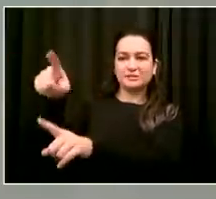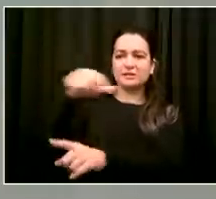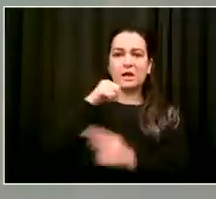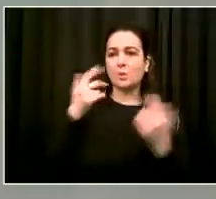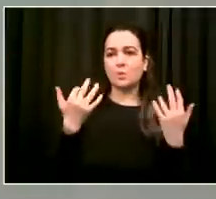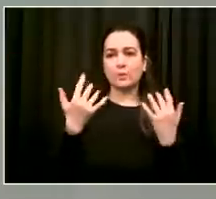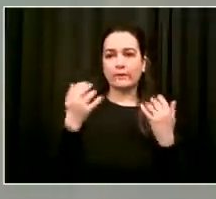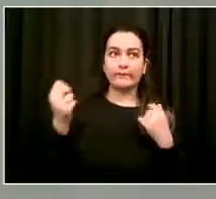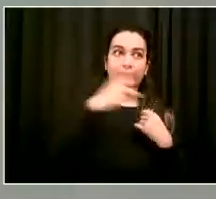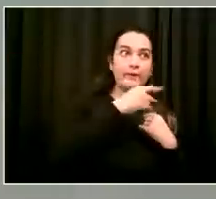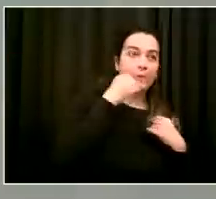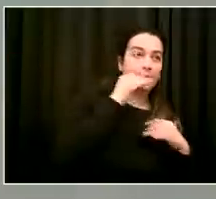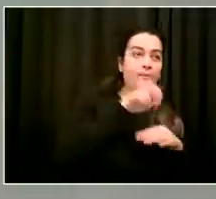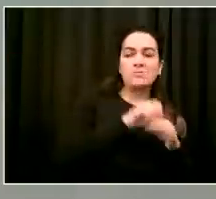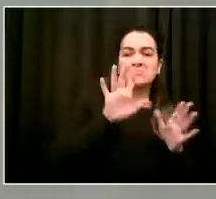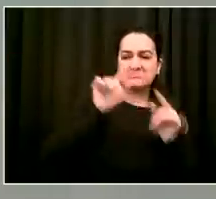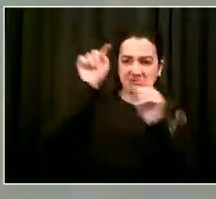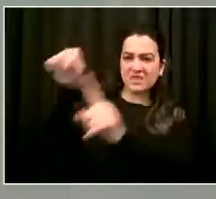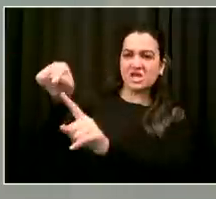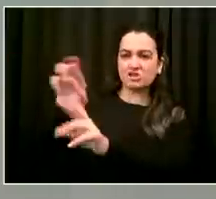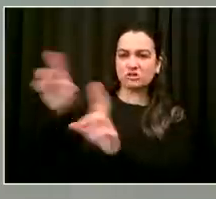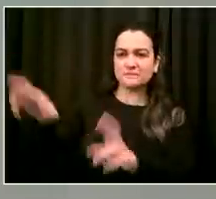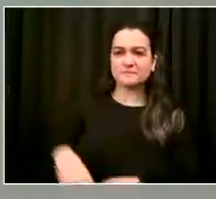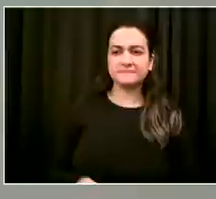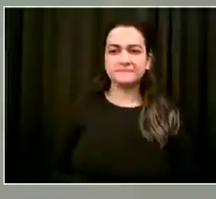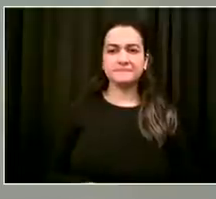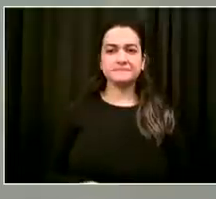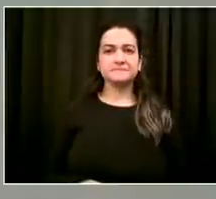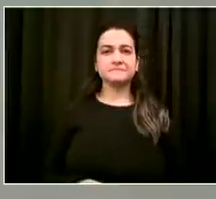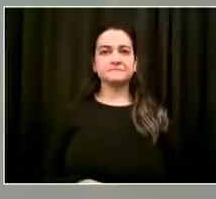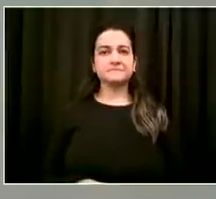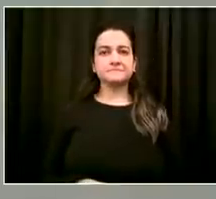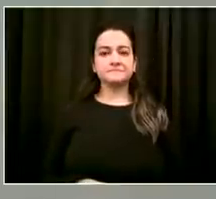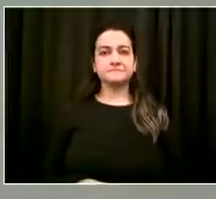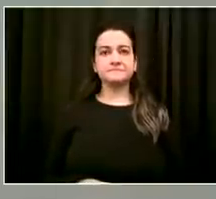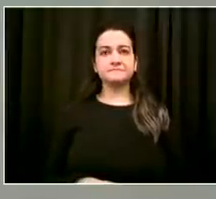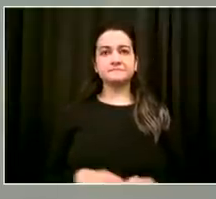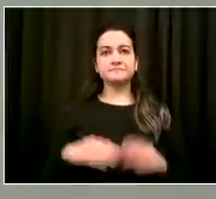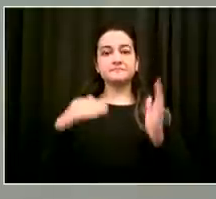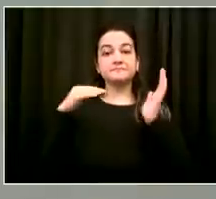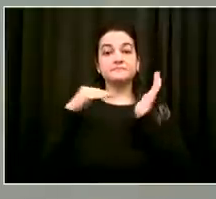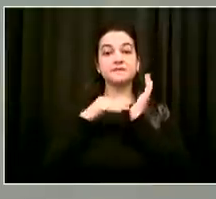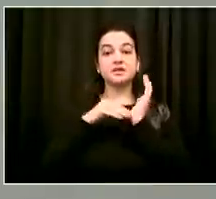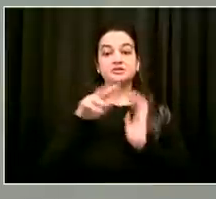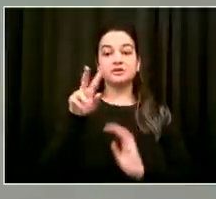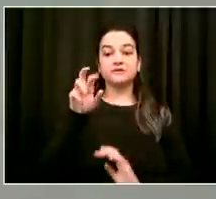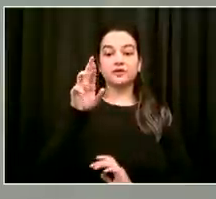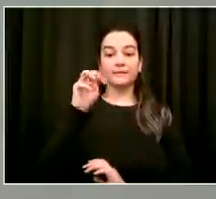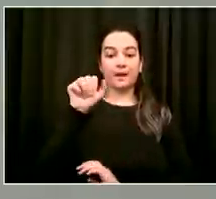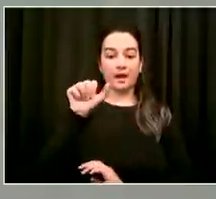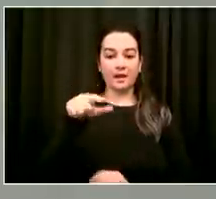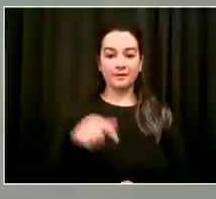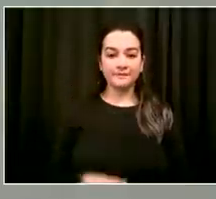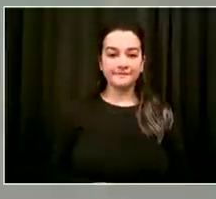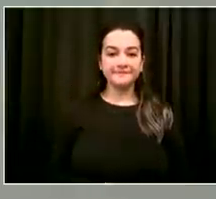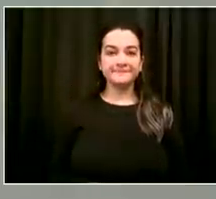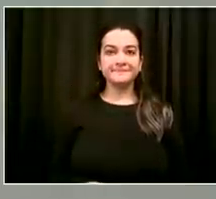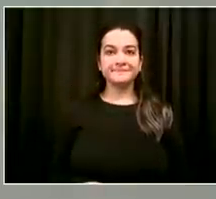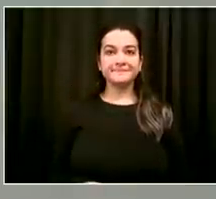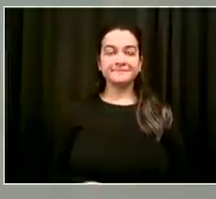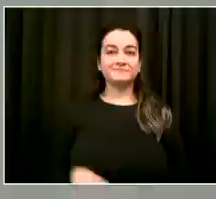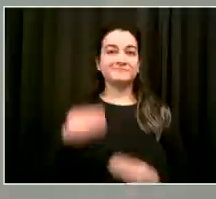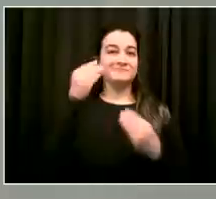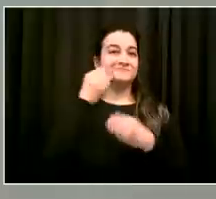team here has been considering all of the issues at the same time. Here is what we know for sure. What we know for sure is that